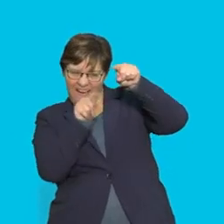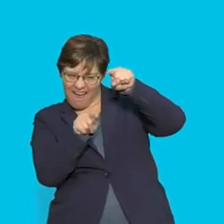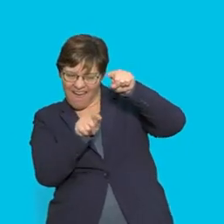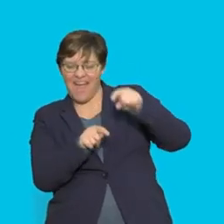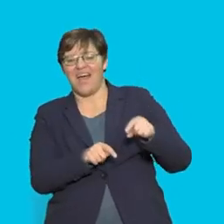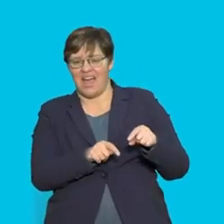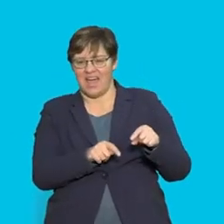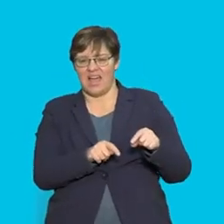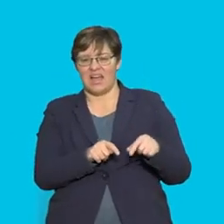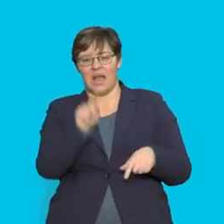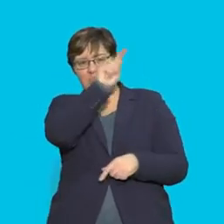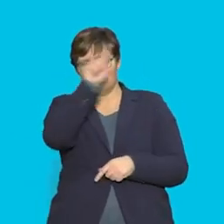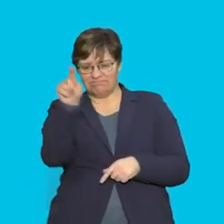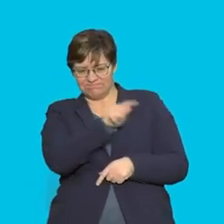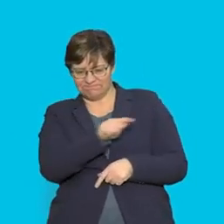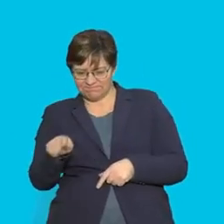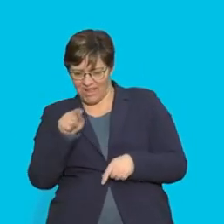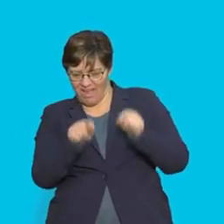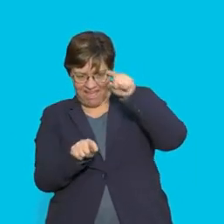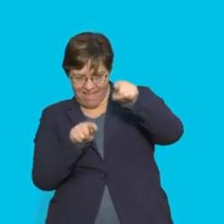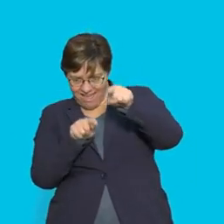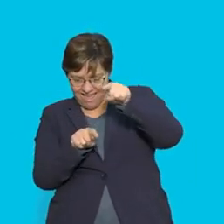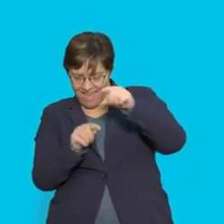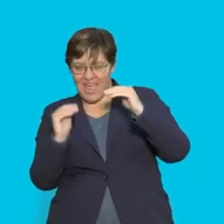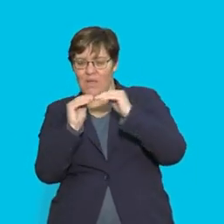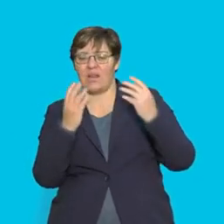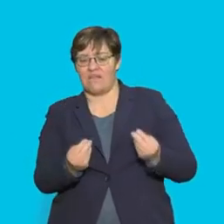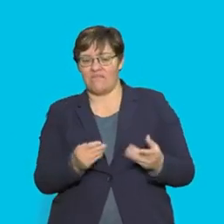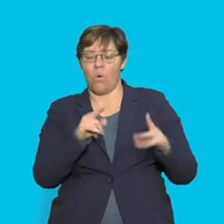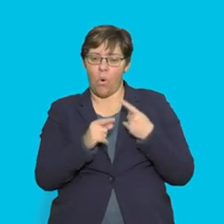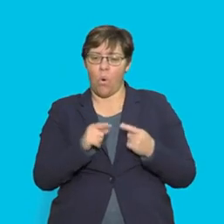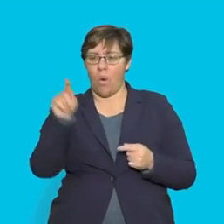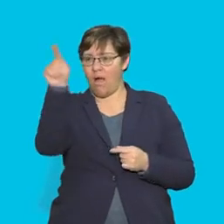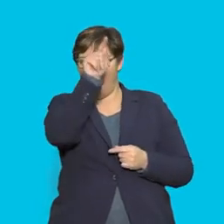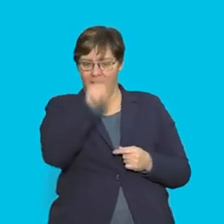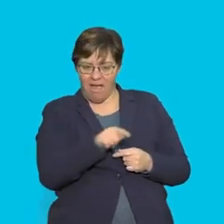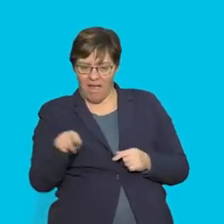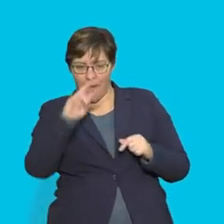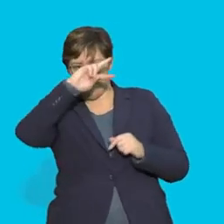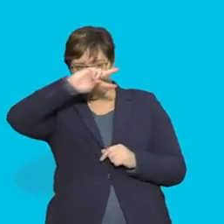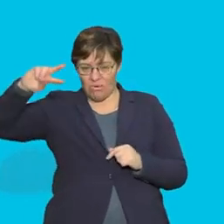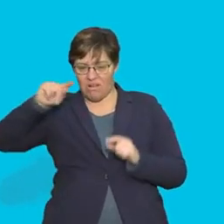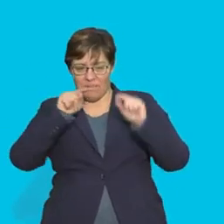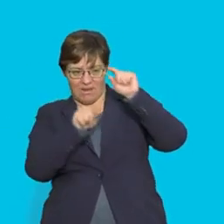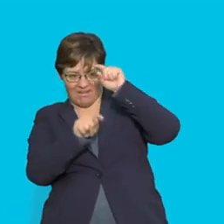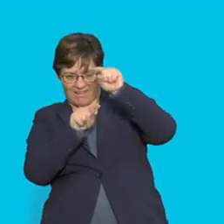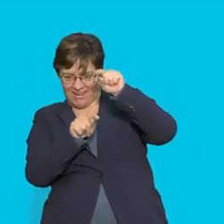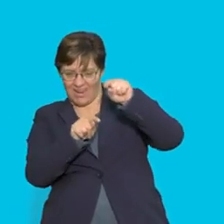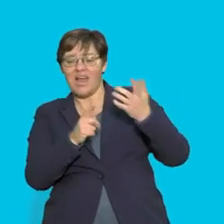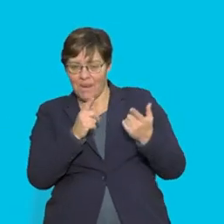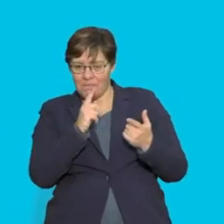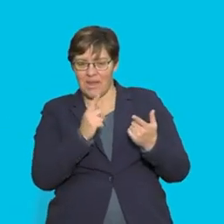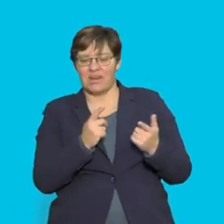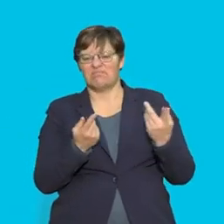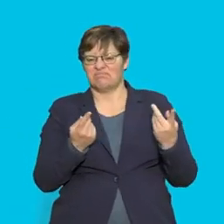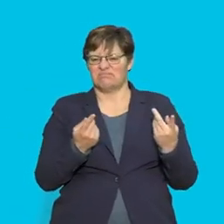properties of parallel lines are, but because you know that they are parallel, then you can think about your corresponding angles, you